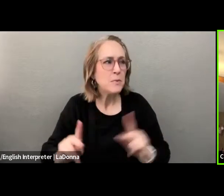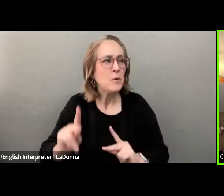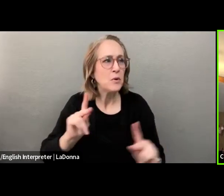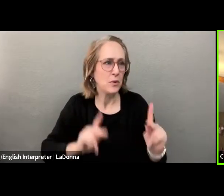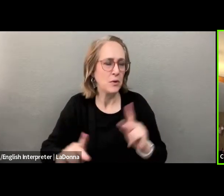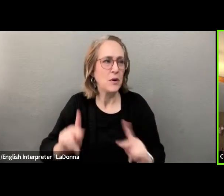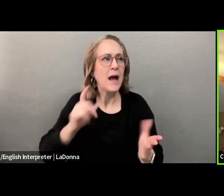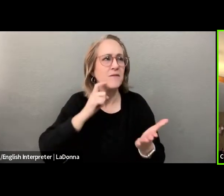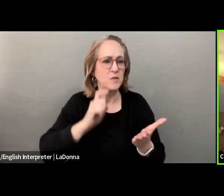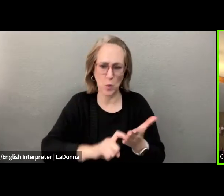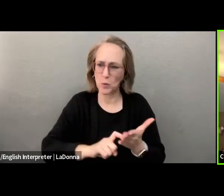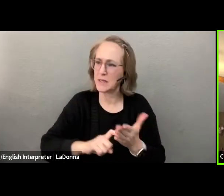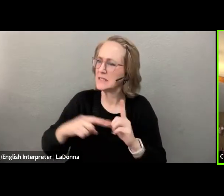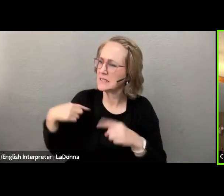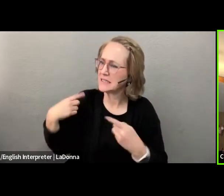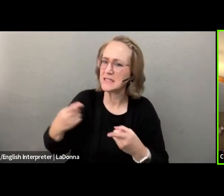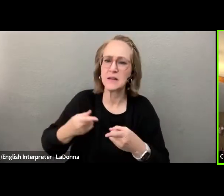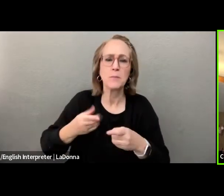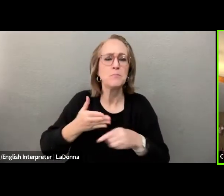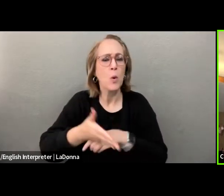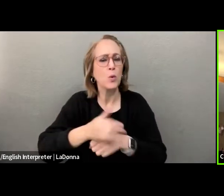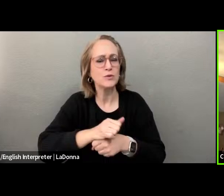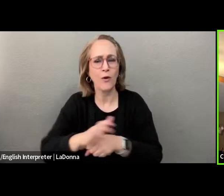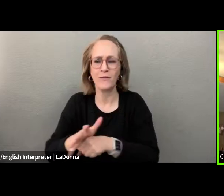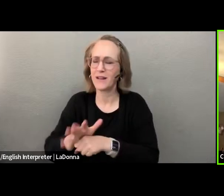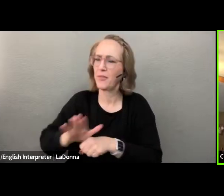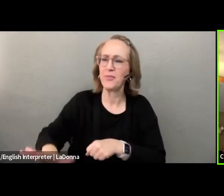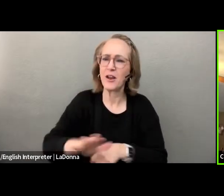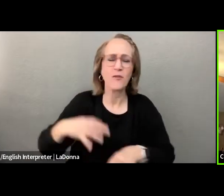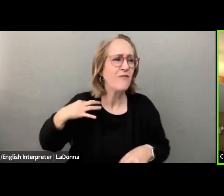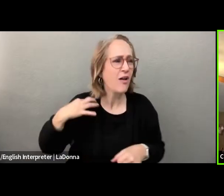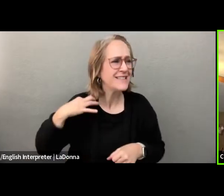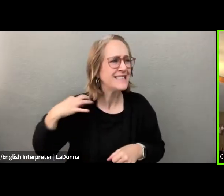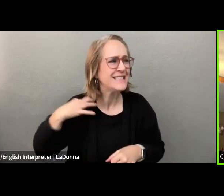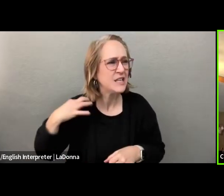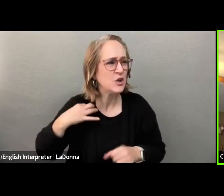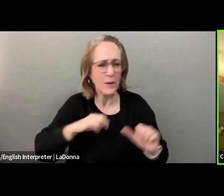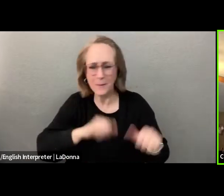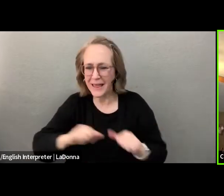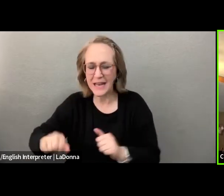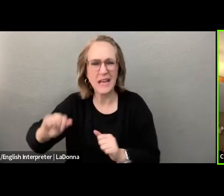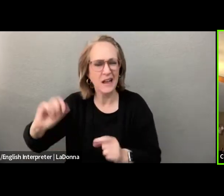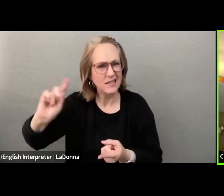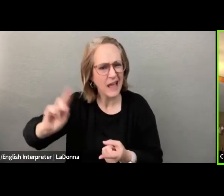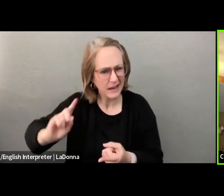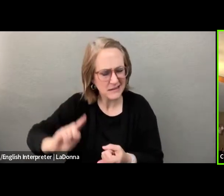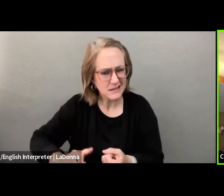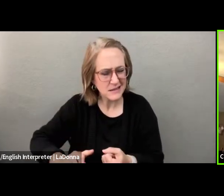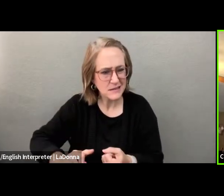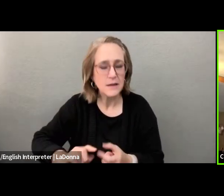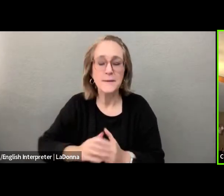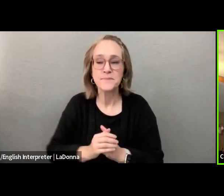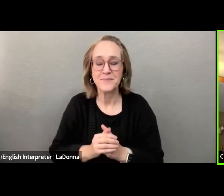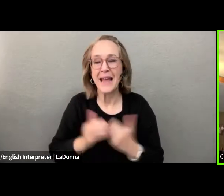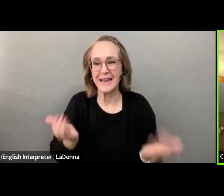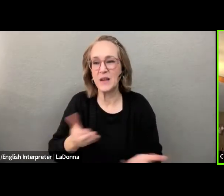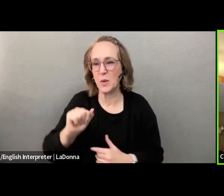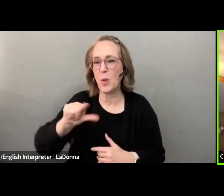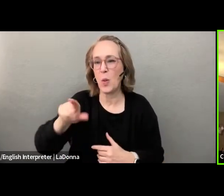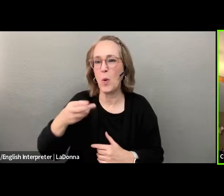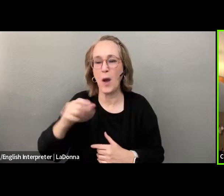since COVID, and we have suffered a great loss of volunteers at Aloha.